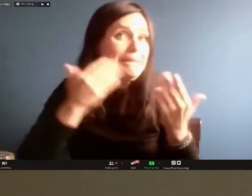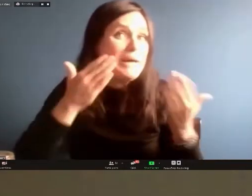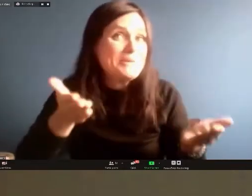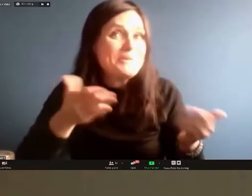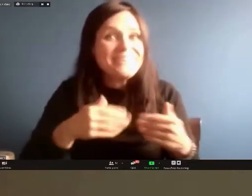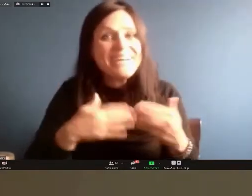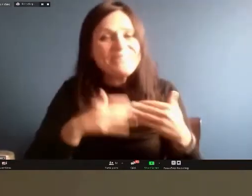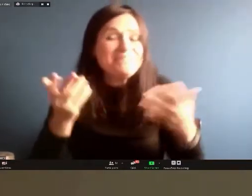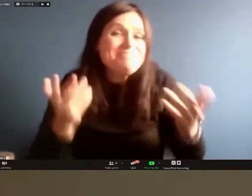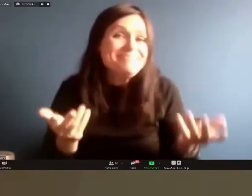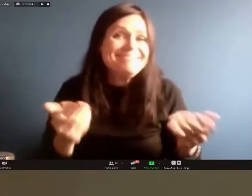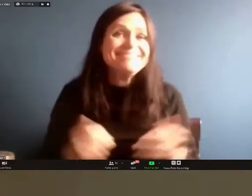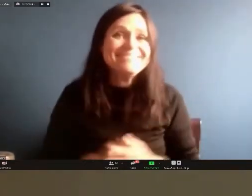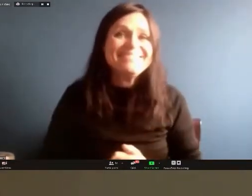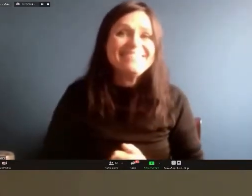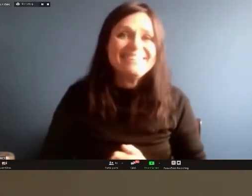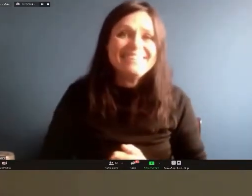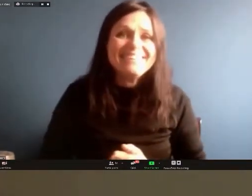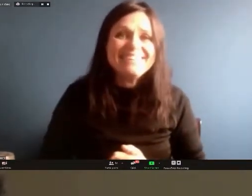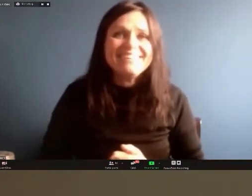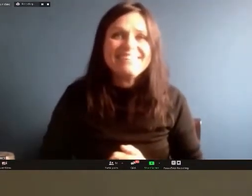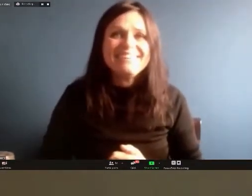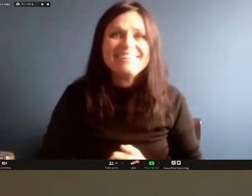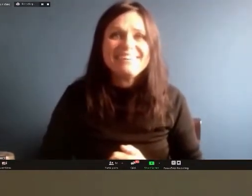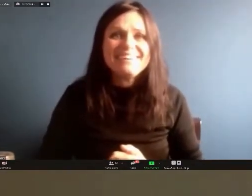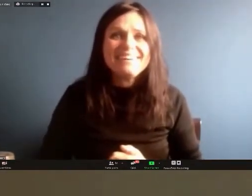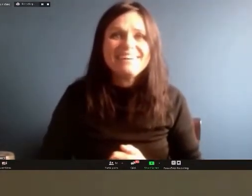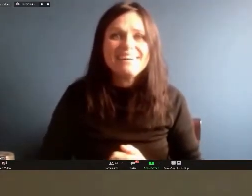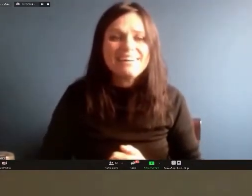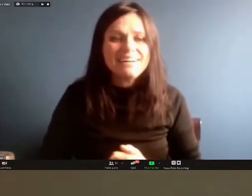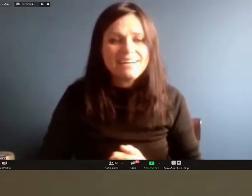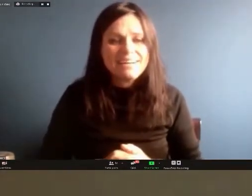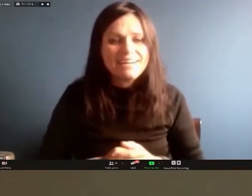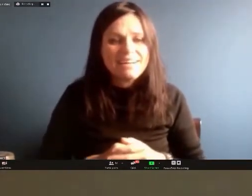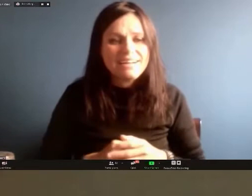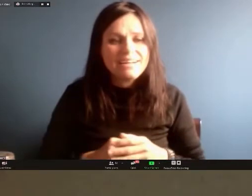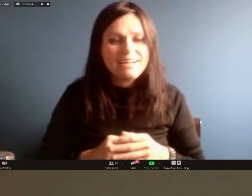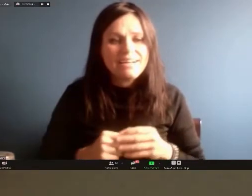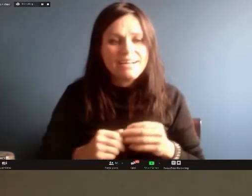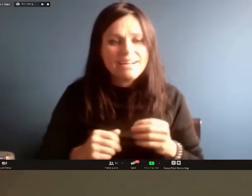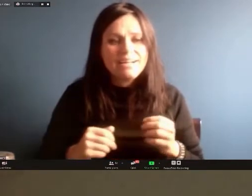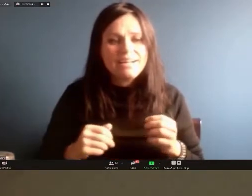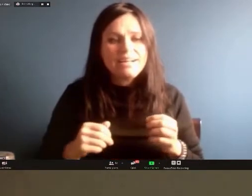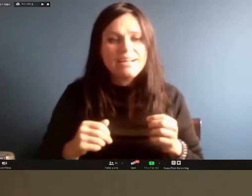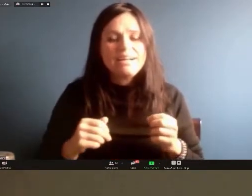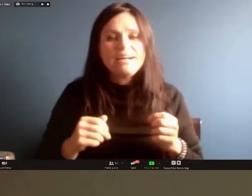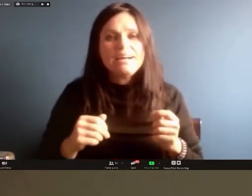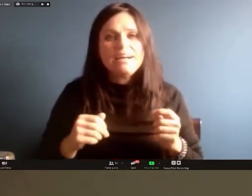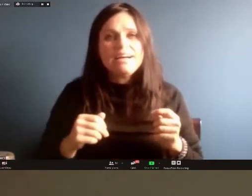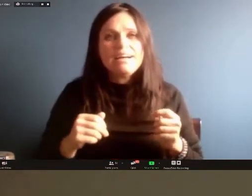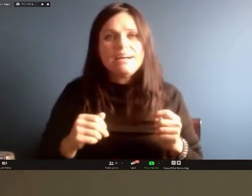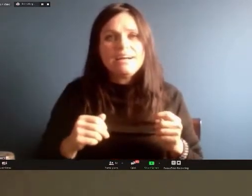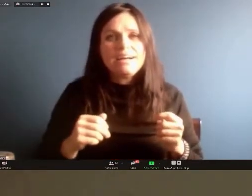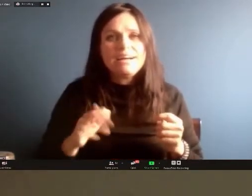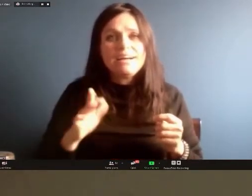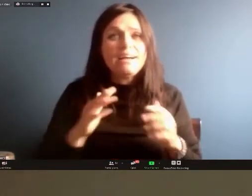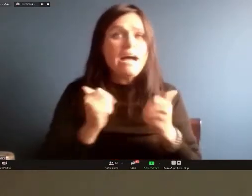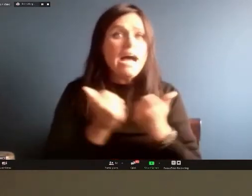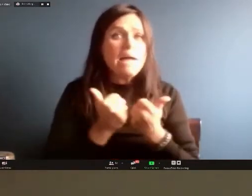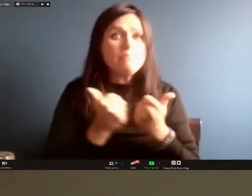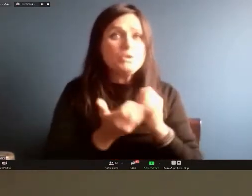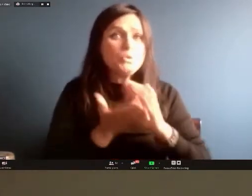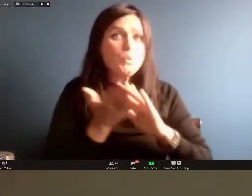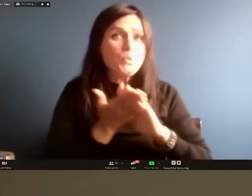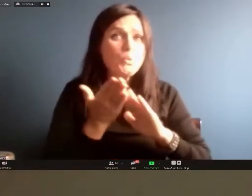Trying to think of who else was, and then of course it was super fun talking to people about game shows, right? I talked to a woman